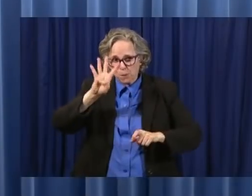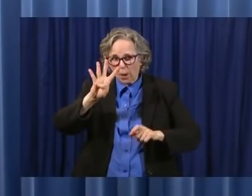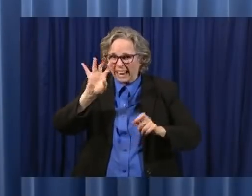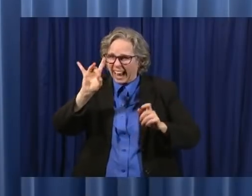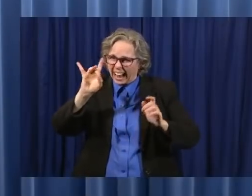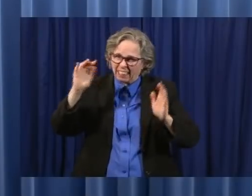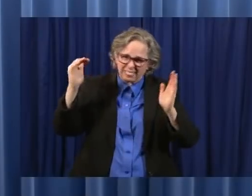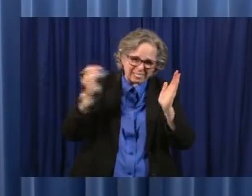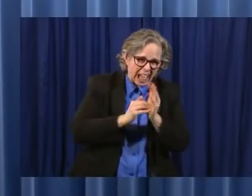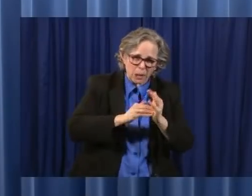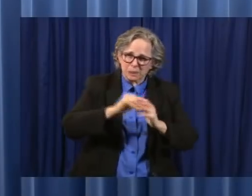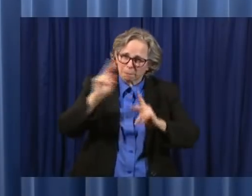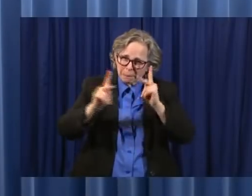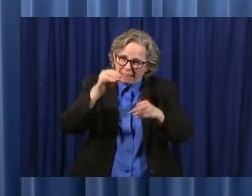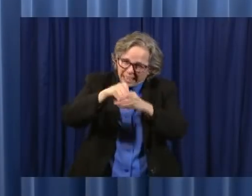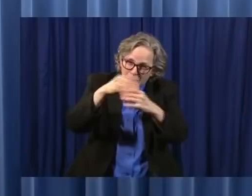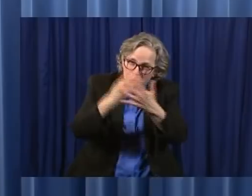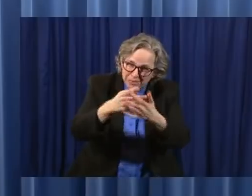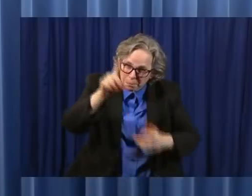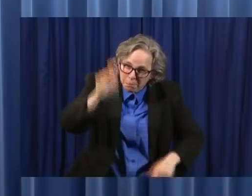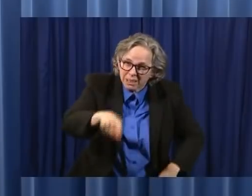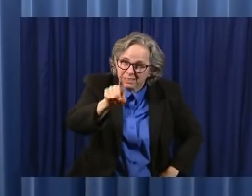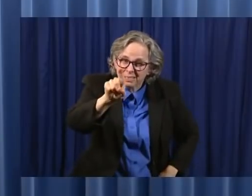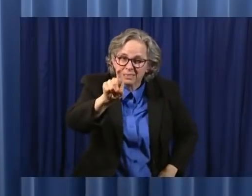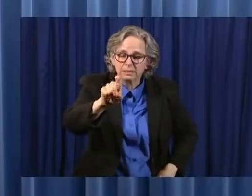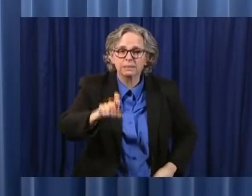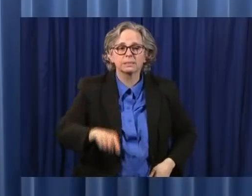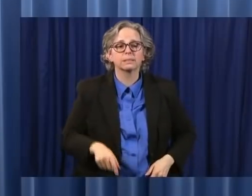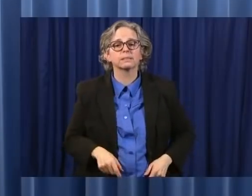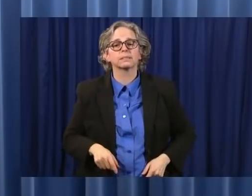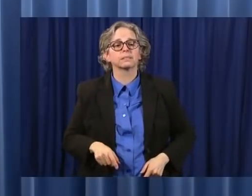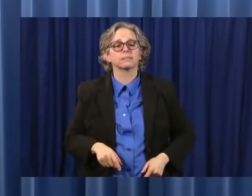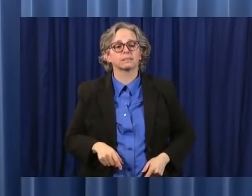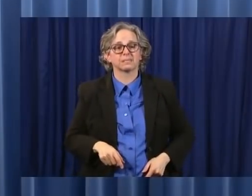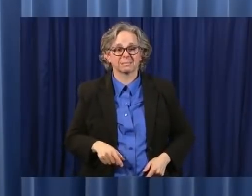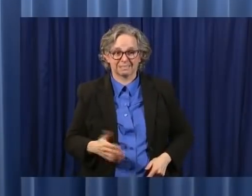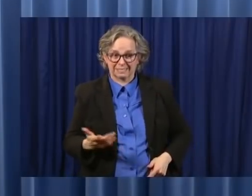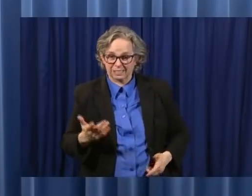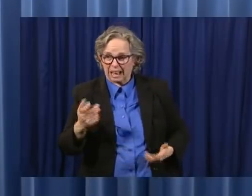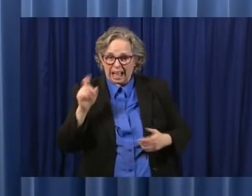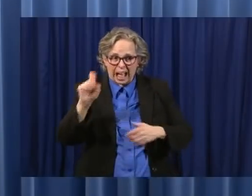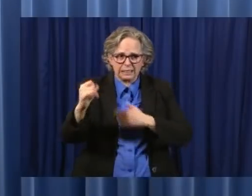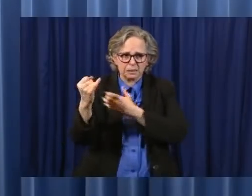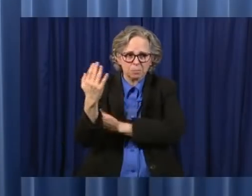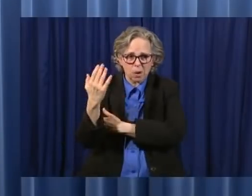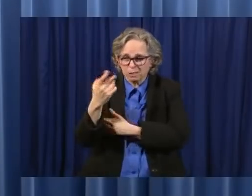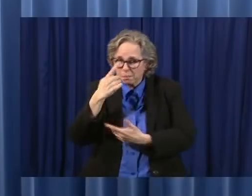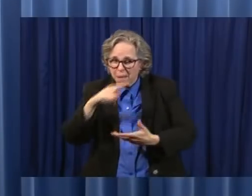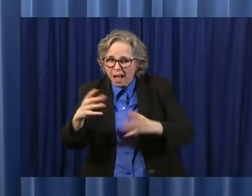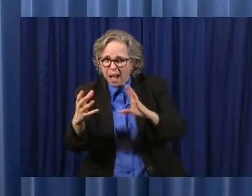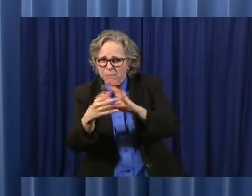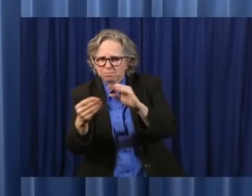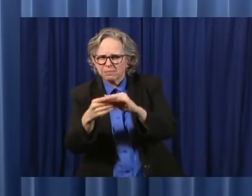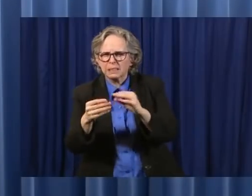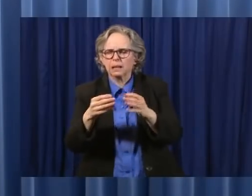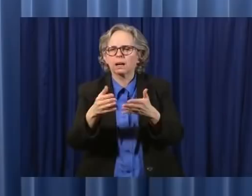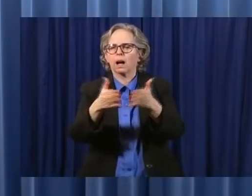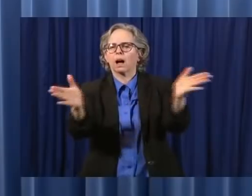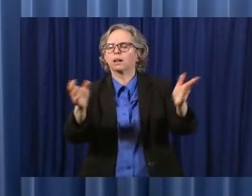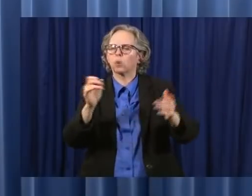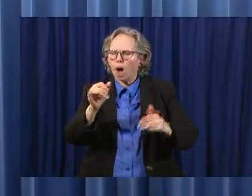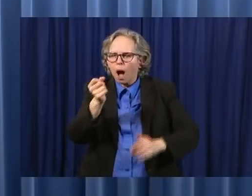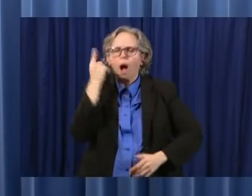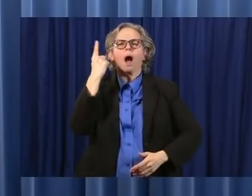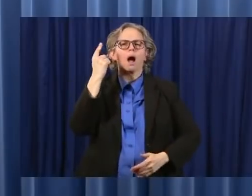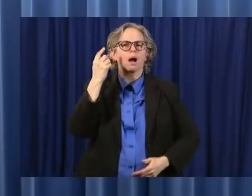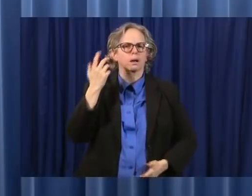And you all gave me an answer to that question that I asked this morning, but I wonder if you want to discuss that a little bit and explain to the public